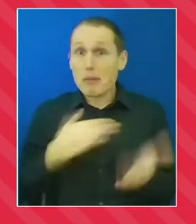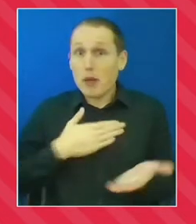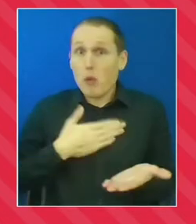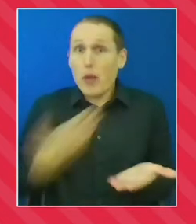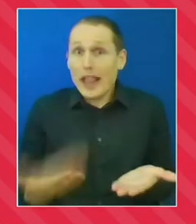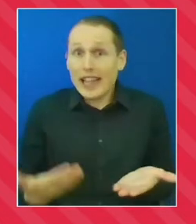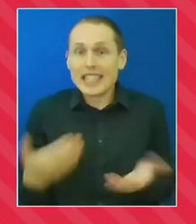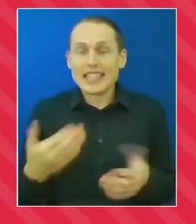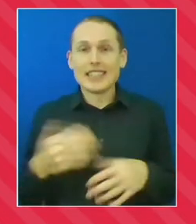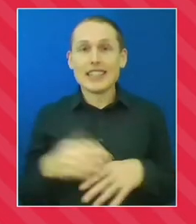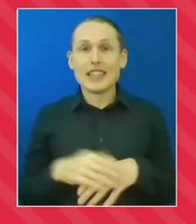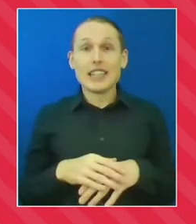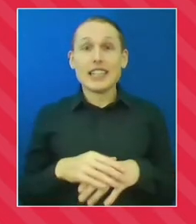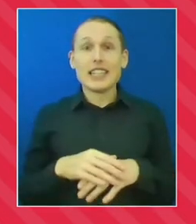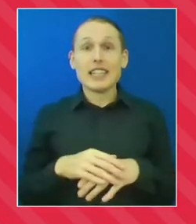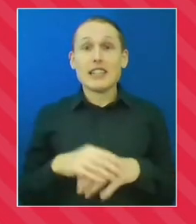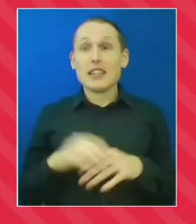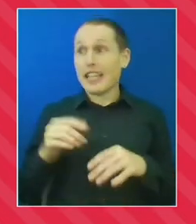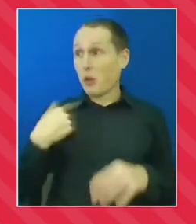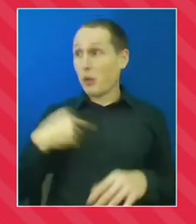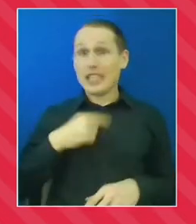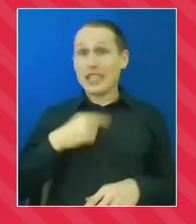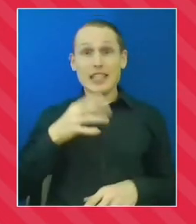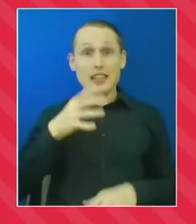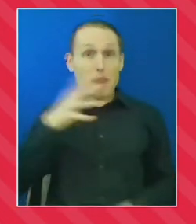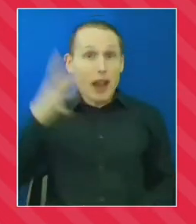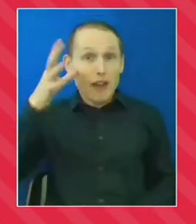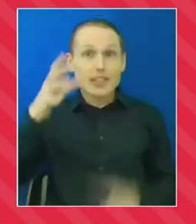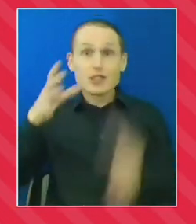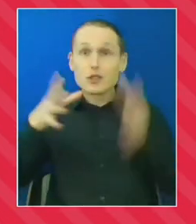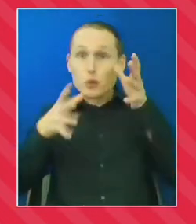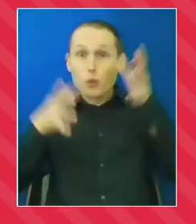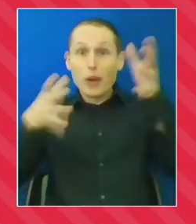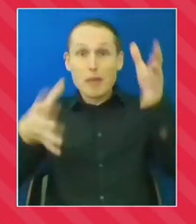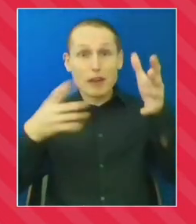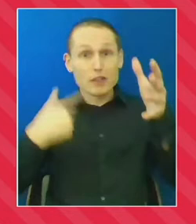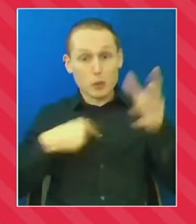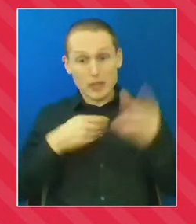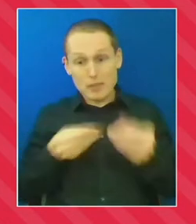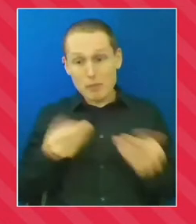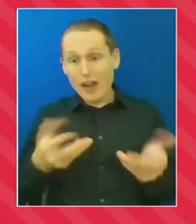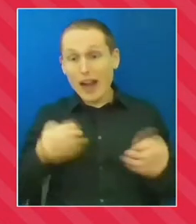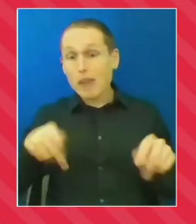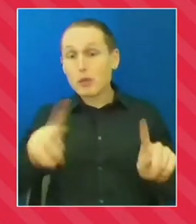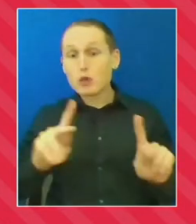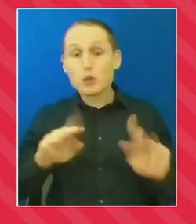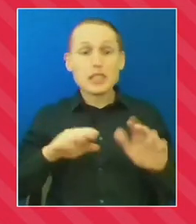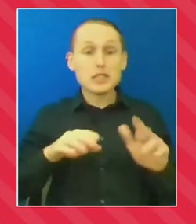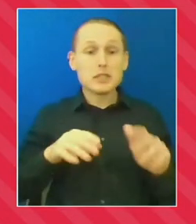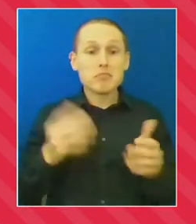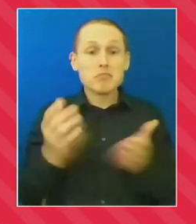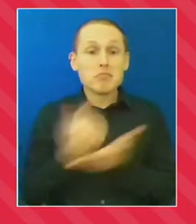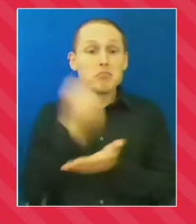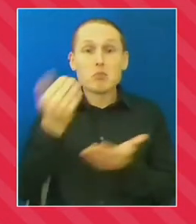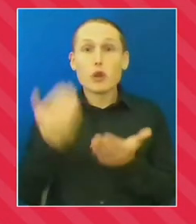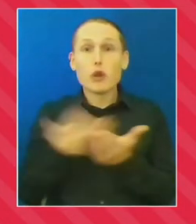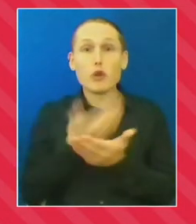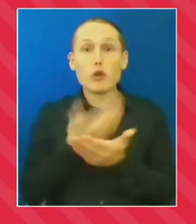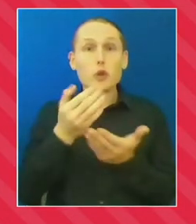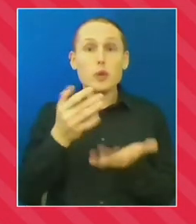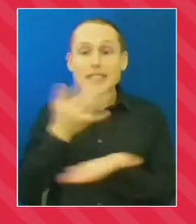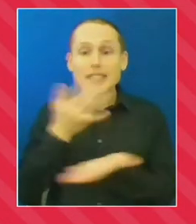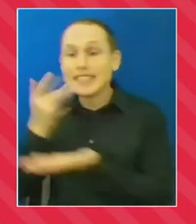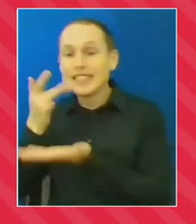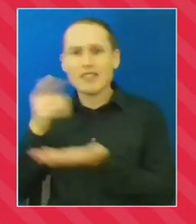as grandparents, give them access to these opportunities to try new things, they will embrace them, especially if they're